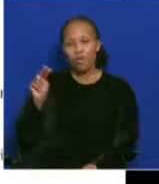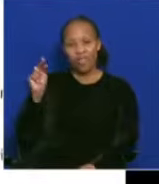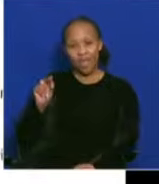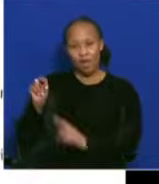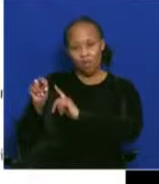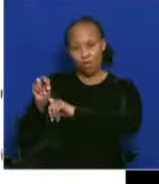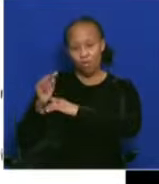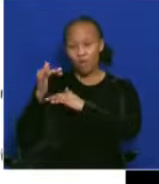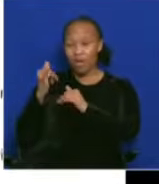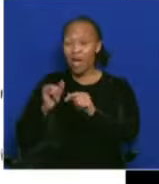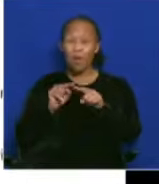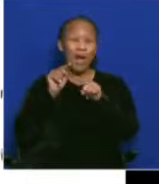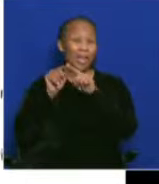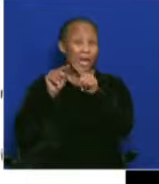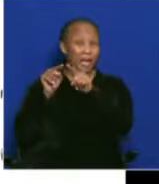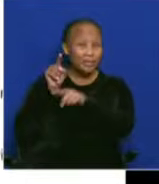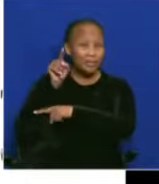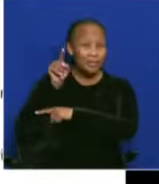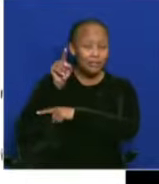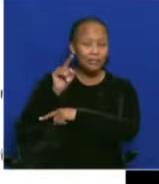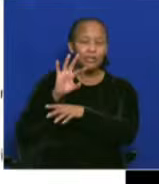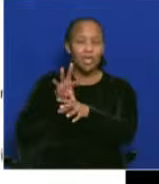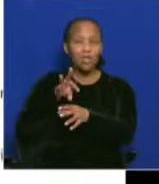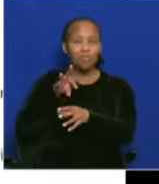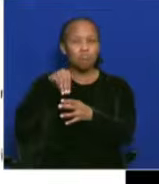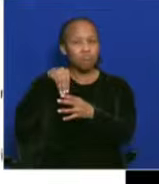concern Carneylinks, they are denied.